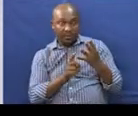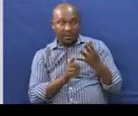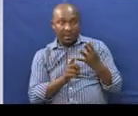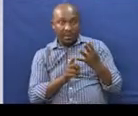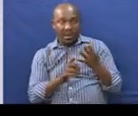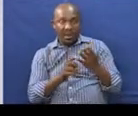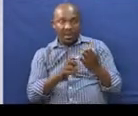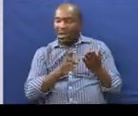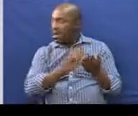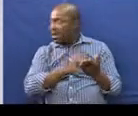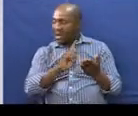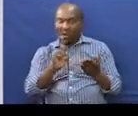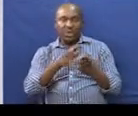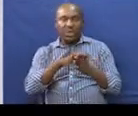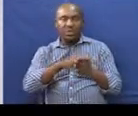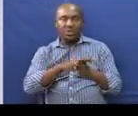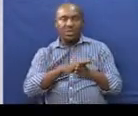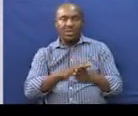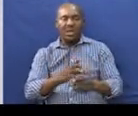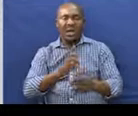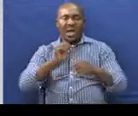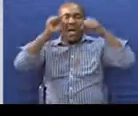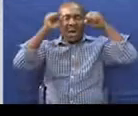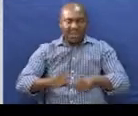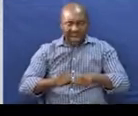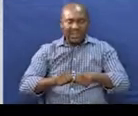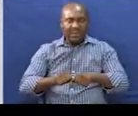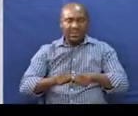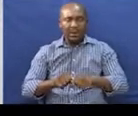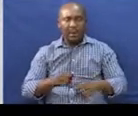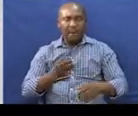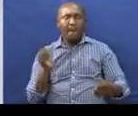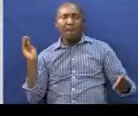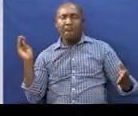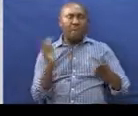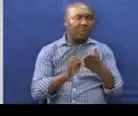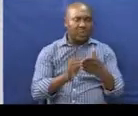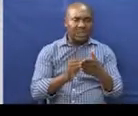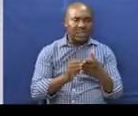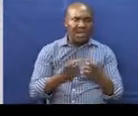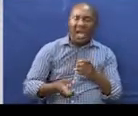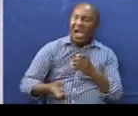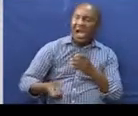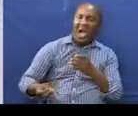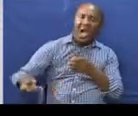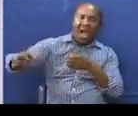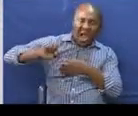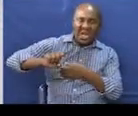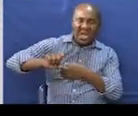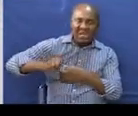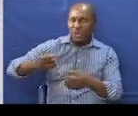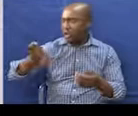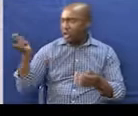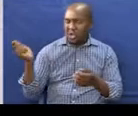of commanding language. Don't say put, add, shake. No. You have to use